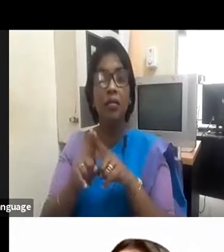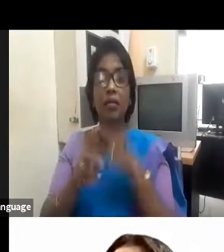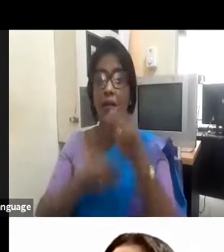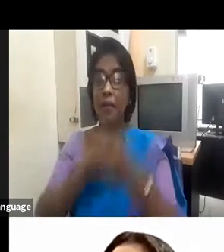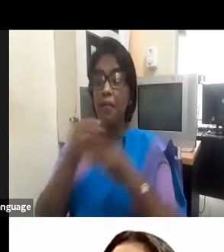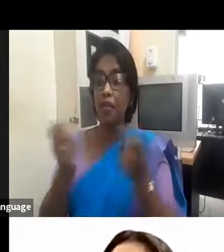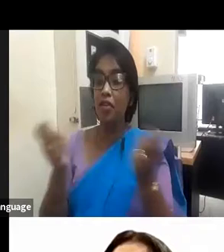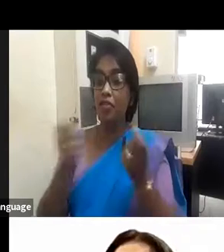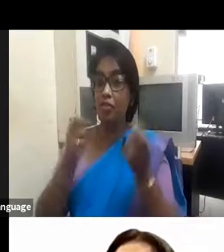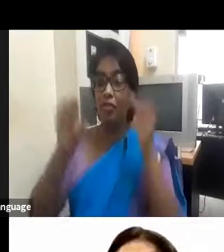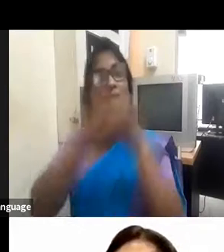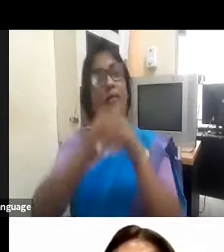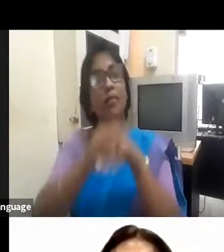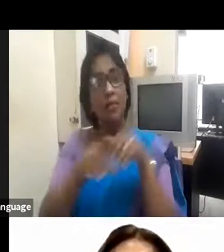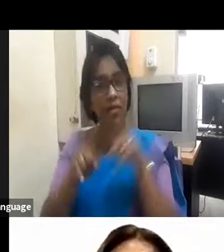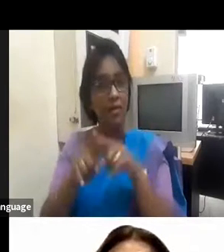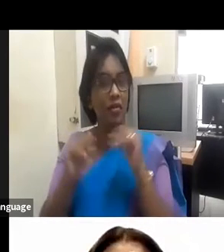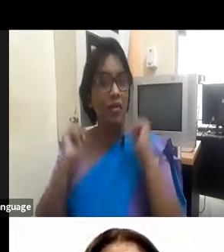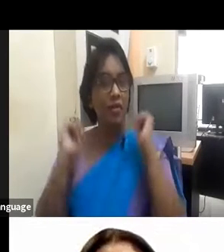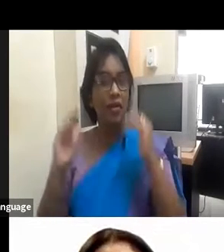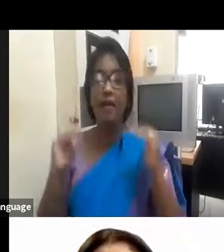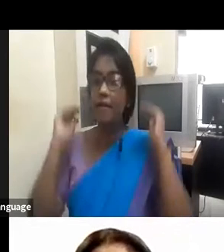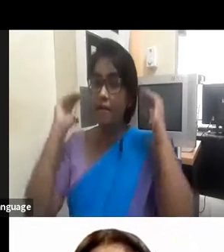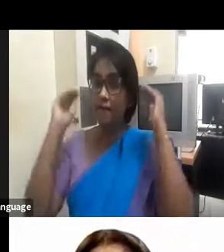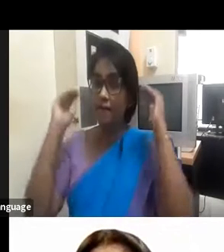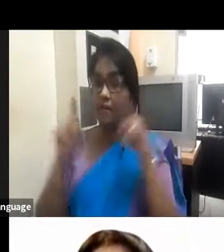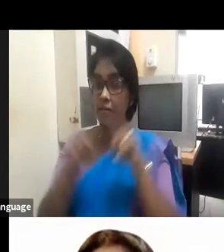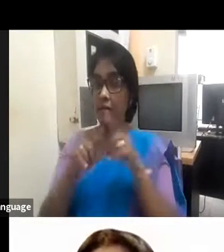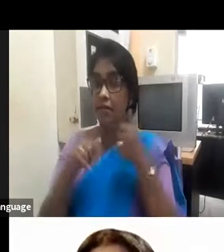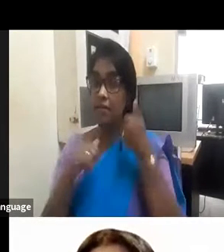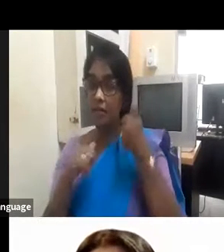be, aware of the global